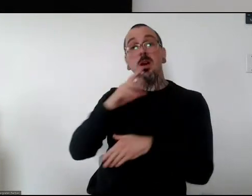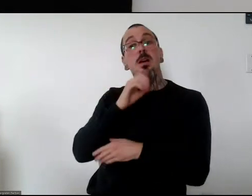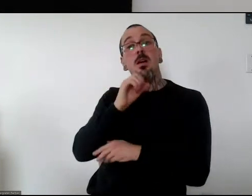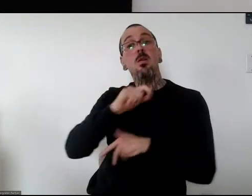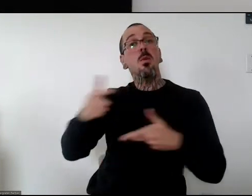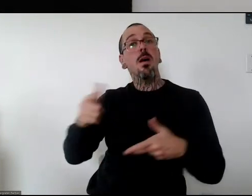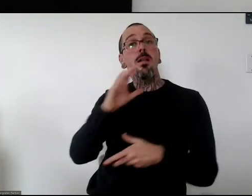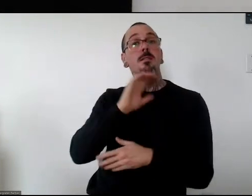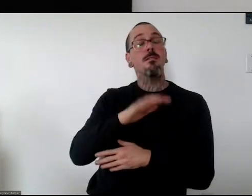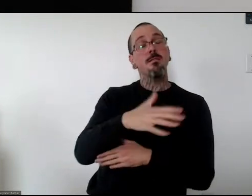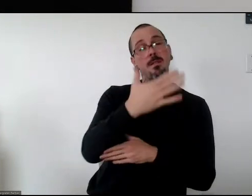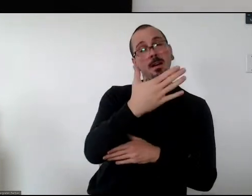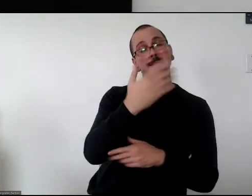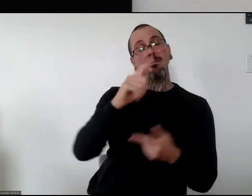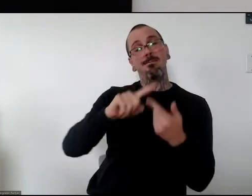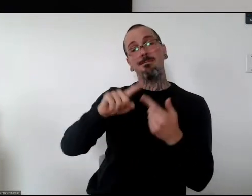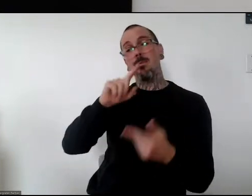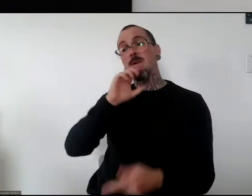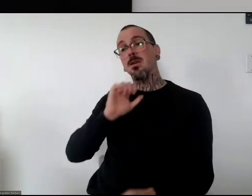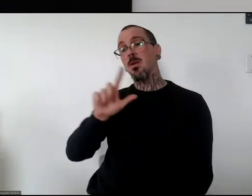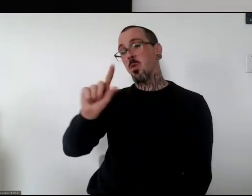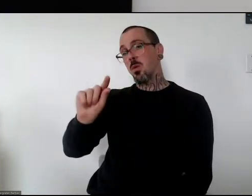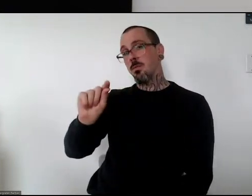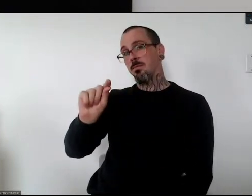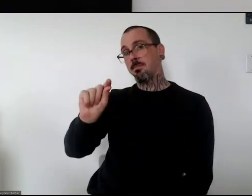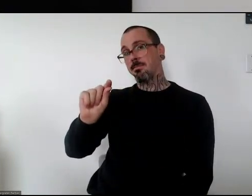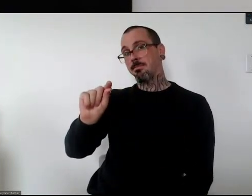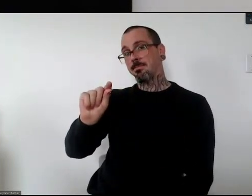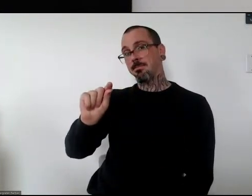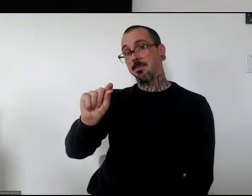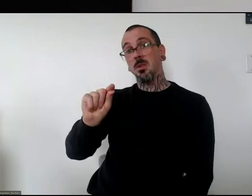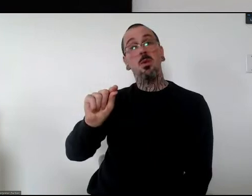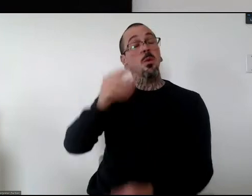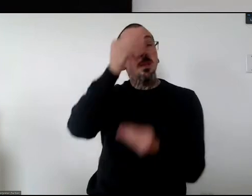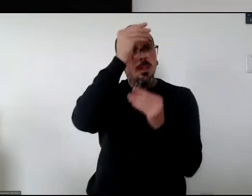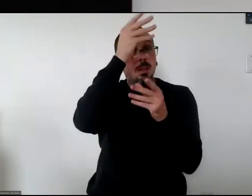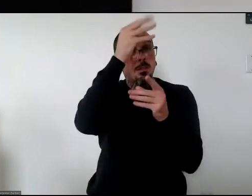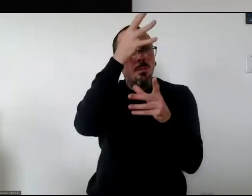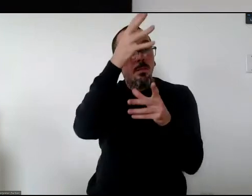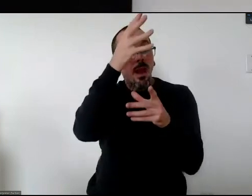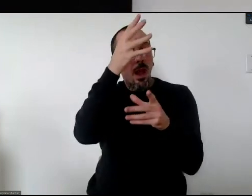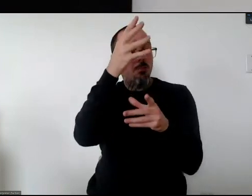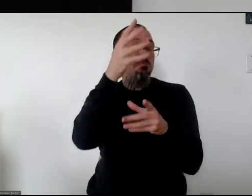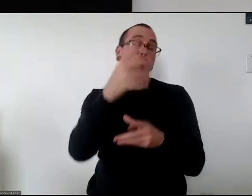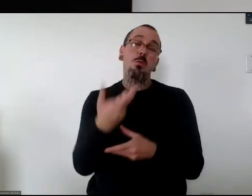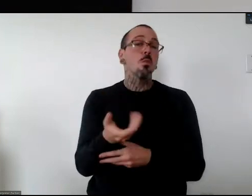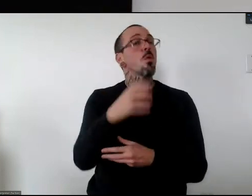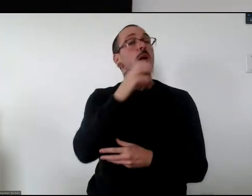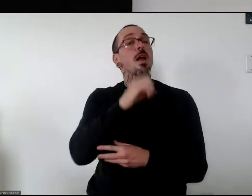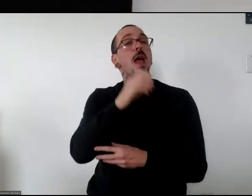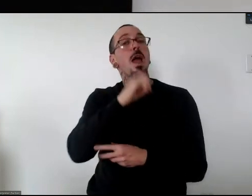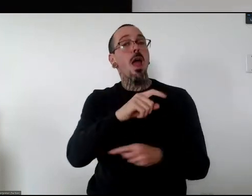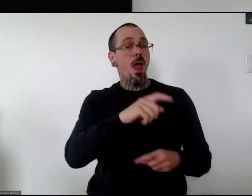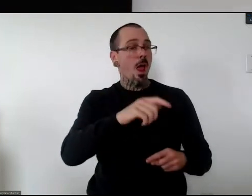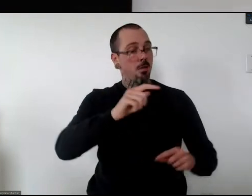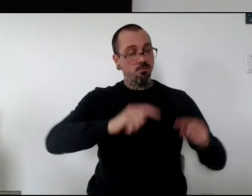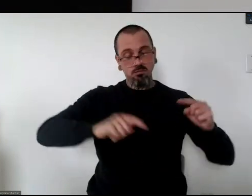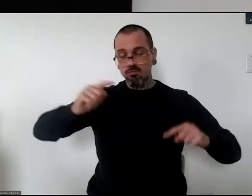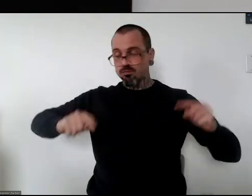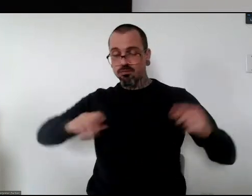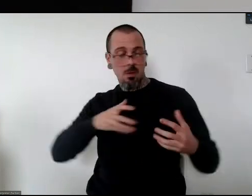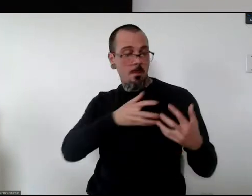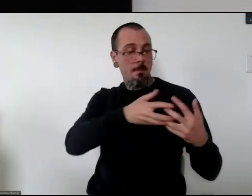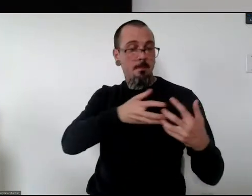content to meet the developmental and emotional needs of different age groups, and we have also included guidelines on using this content